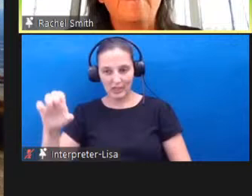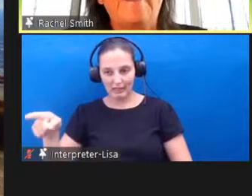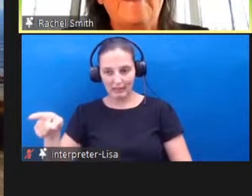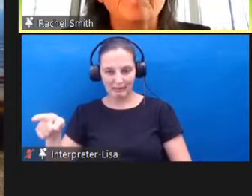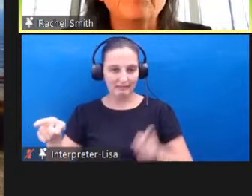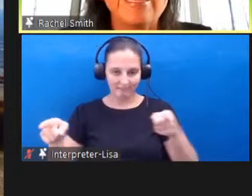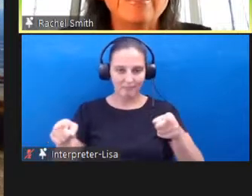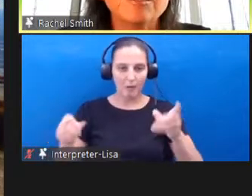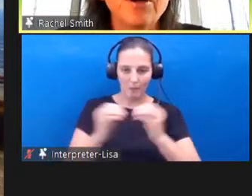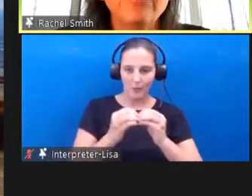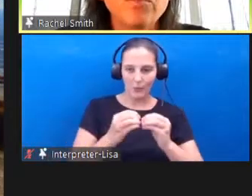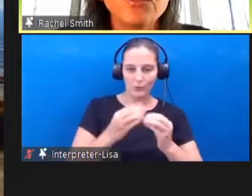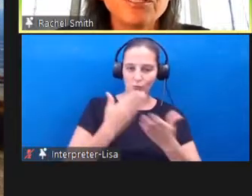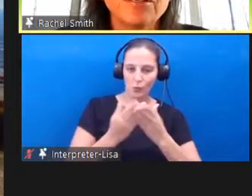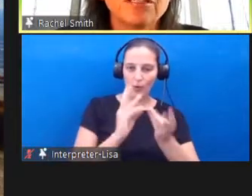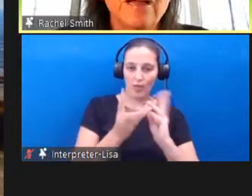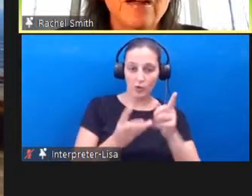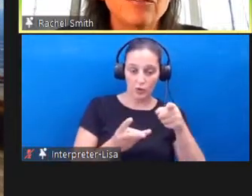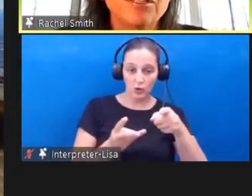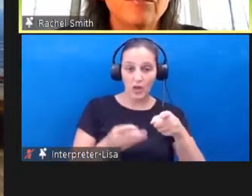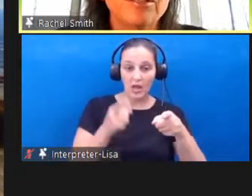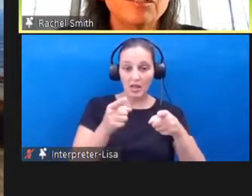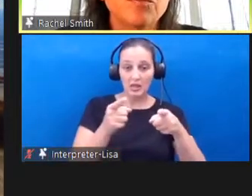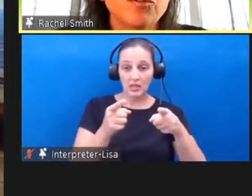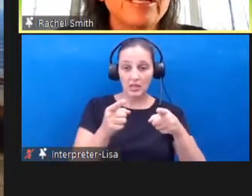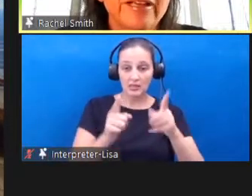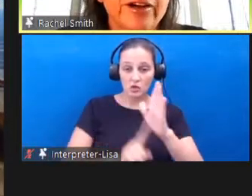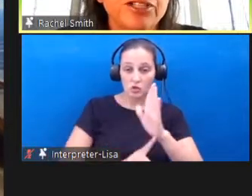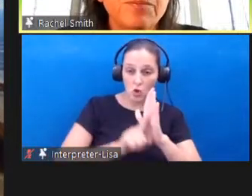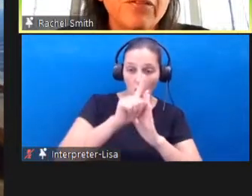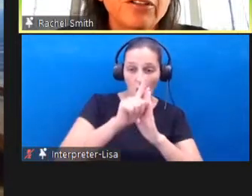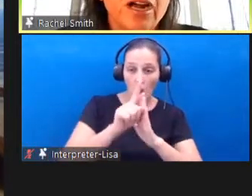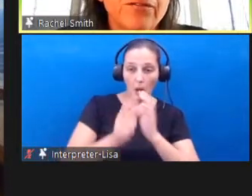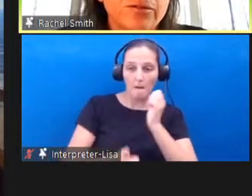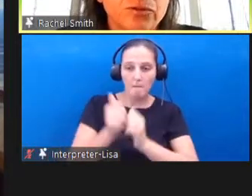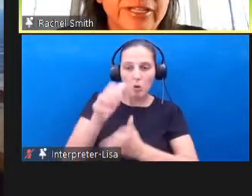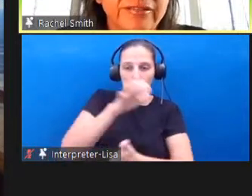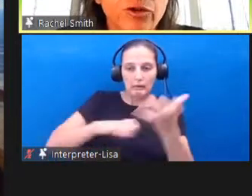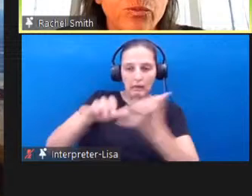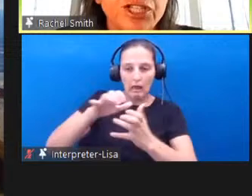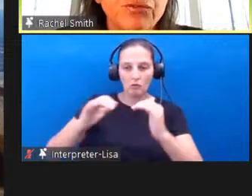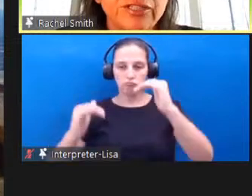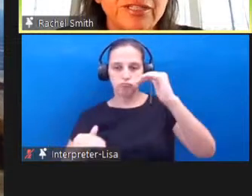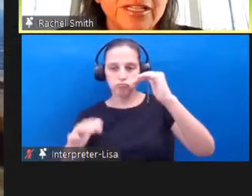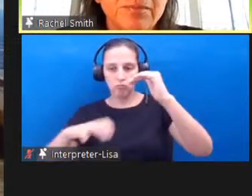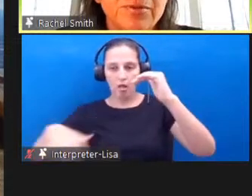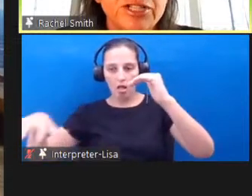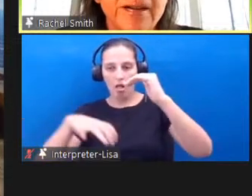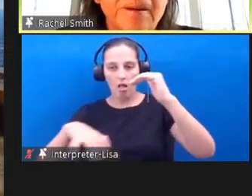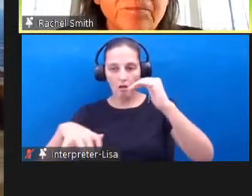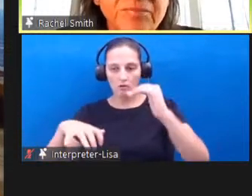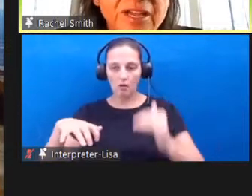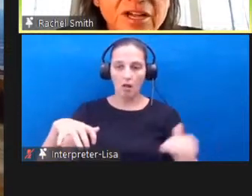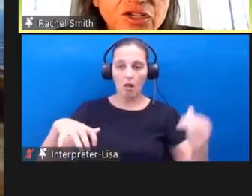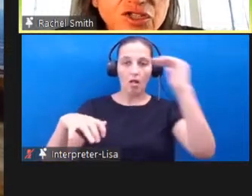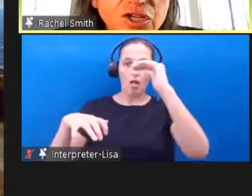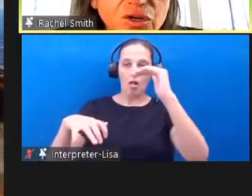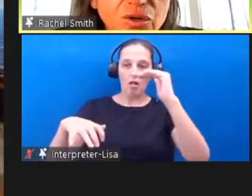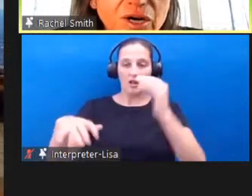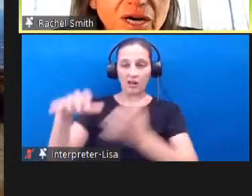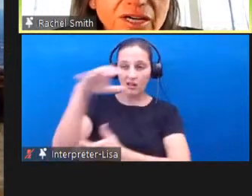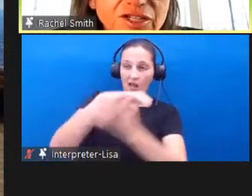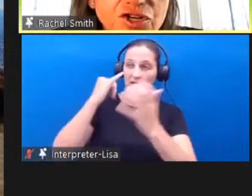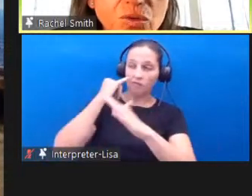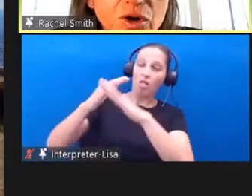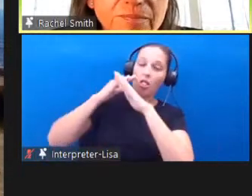days. And it's above most of the clouds of this marine layer. It's above a lot of the marine layer, which can really mess up your data.